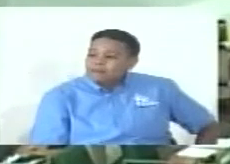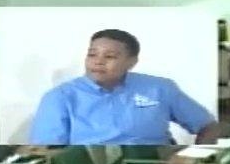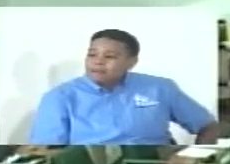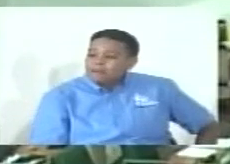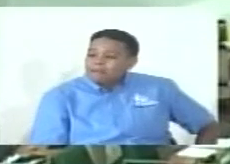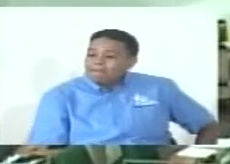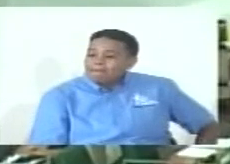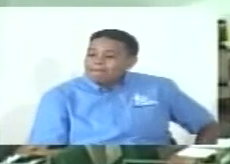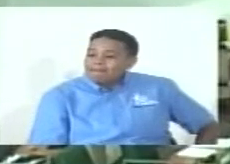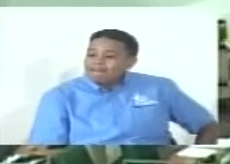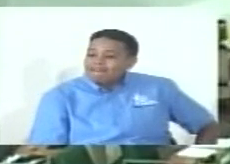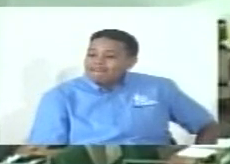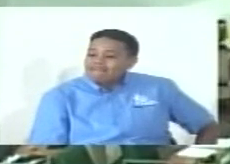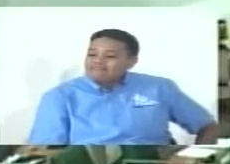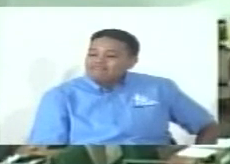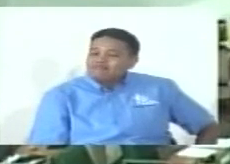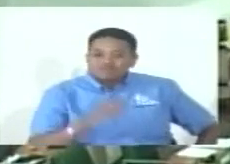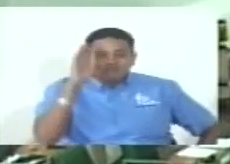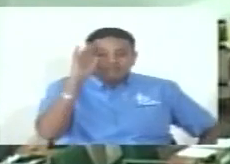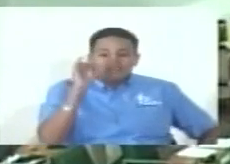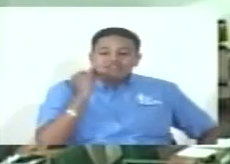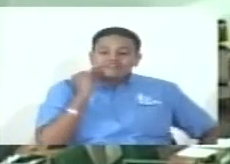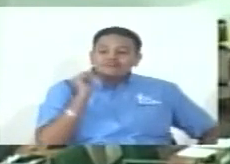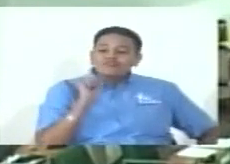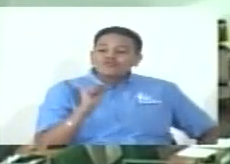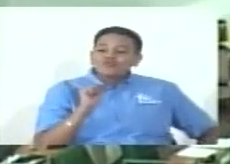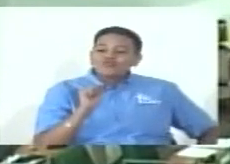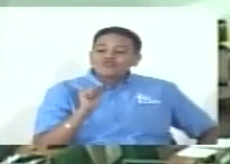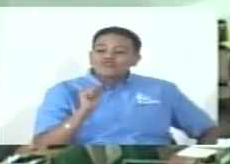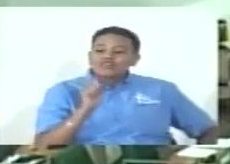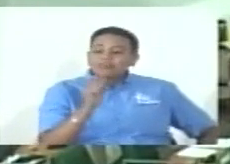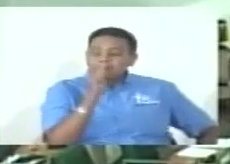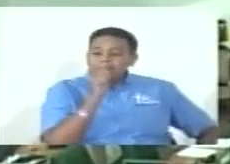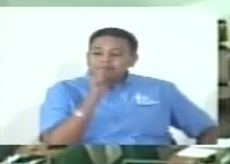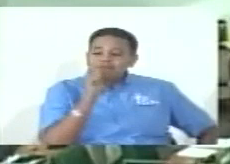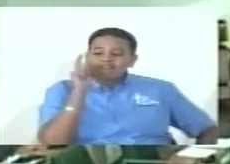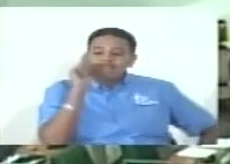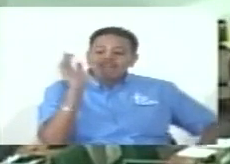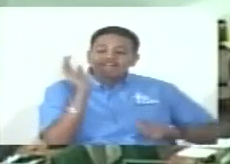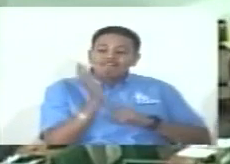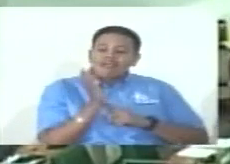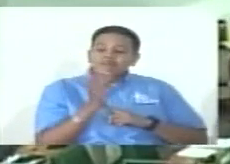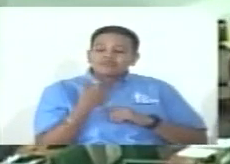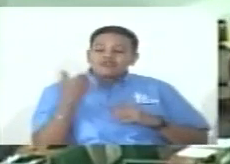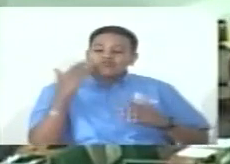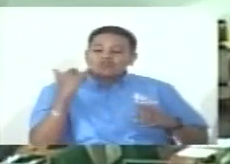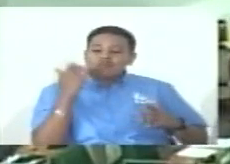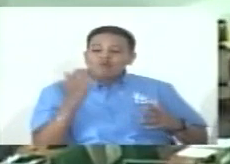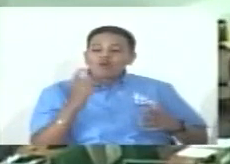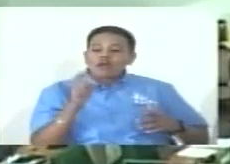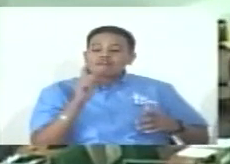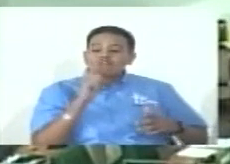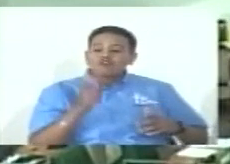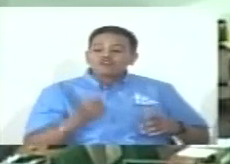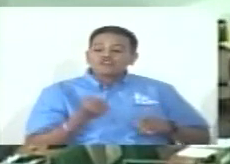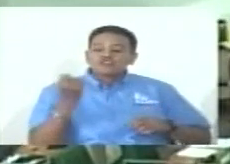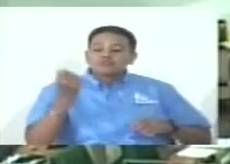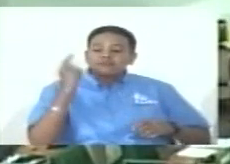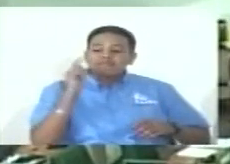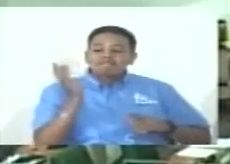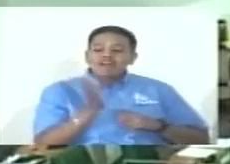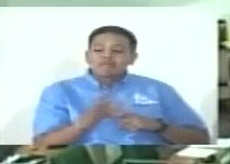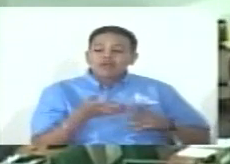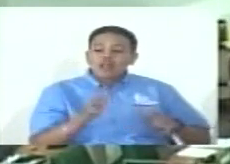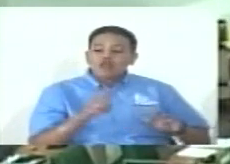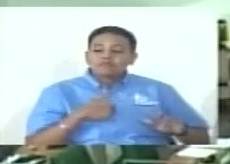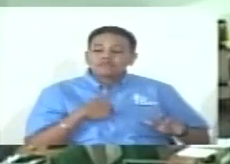Mr. President, if you could just, if we could crave your indulgence for 5 minutes. I don't know if you want to call for a suspension for 5 minutes to allow